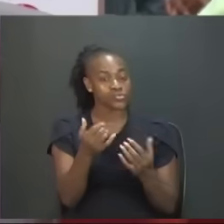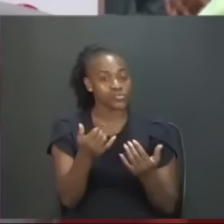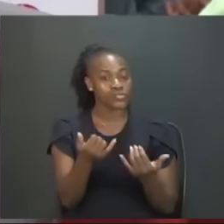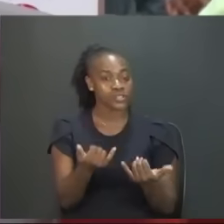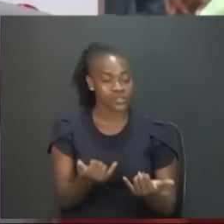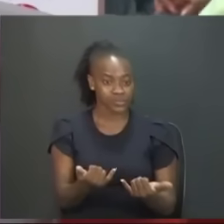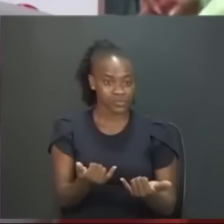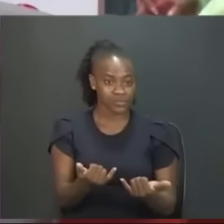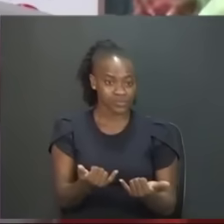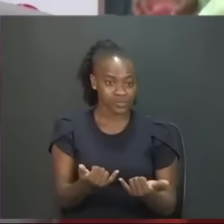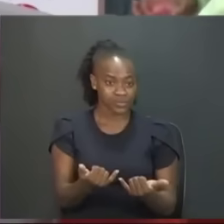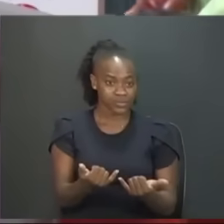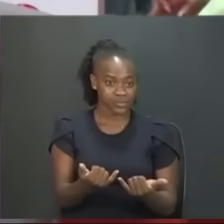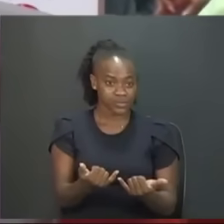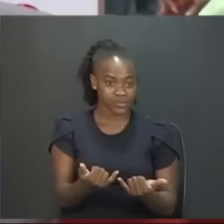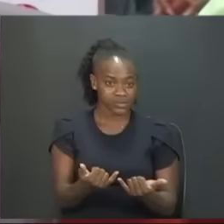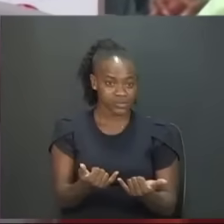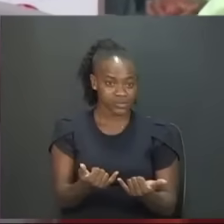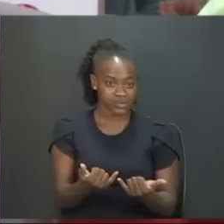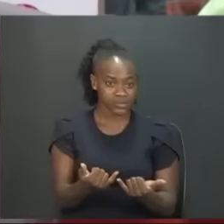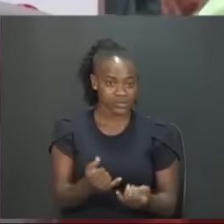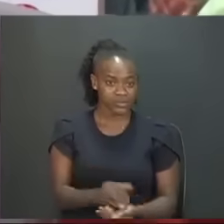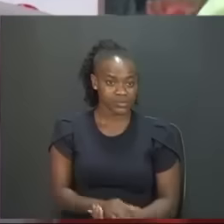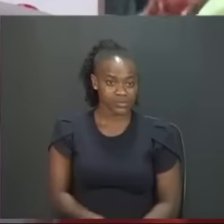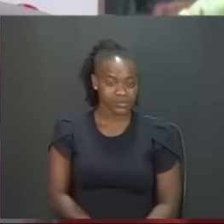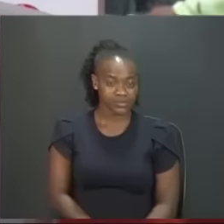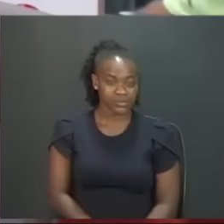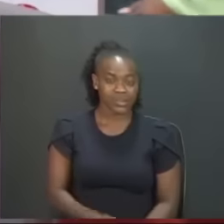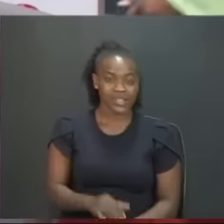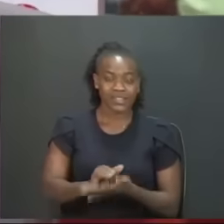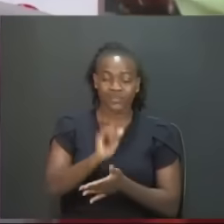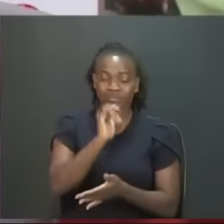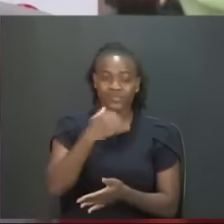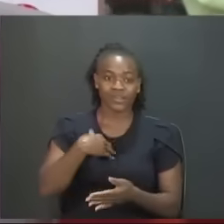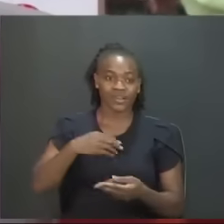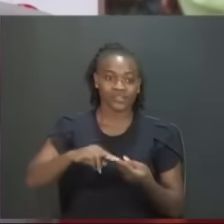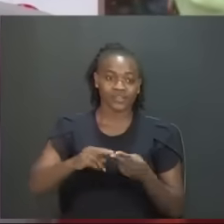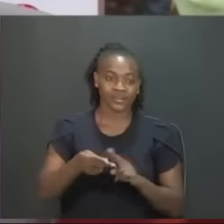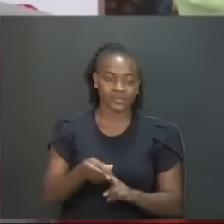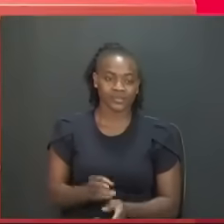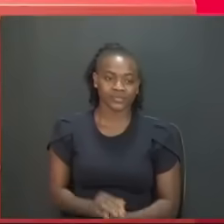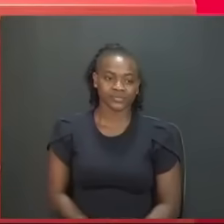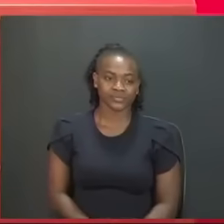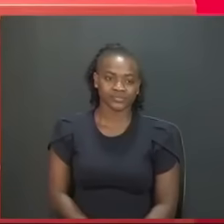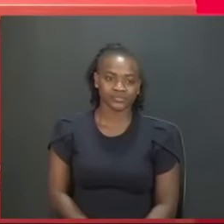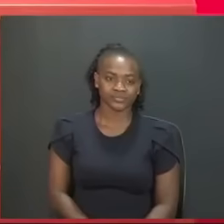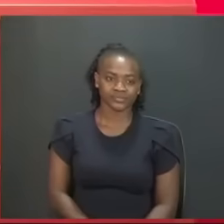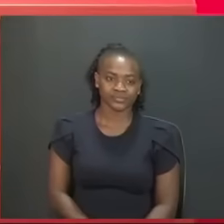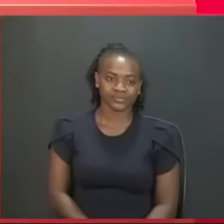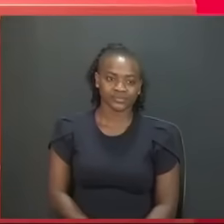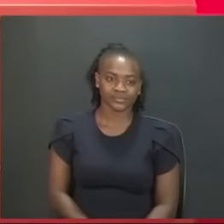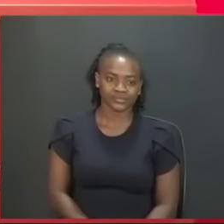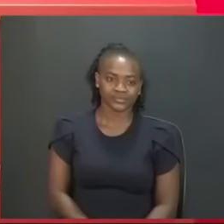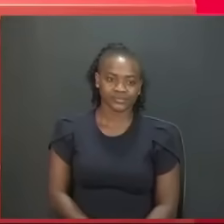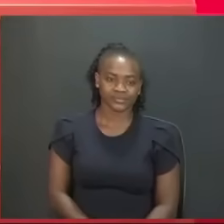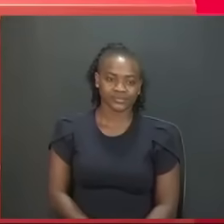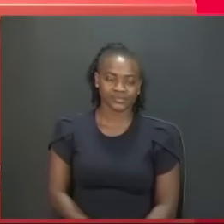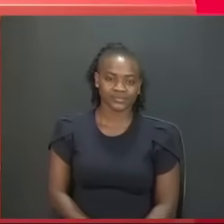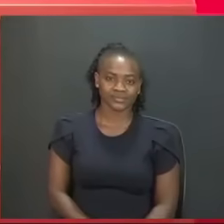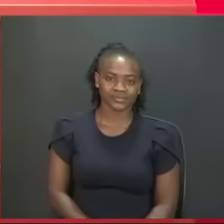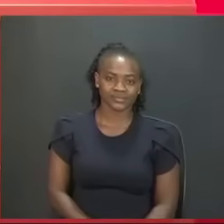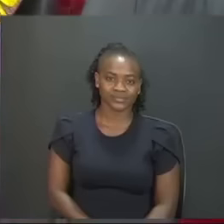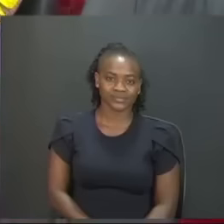issue. And it is the issue raised by minority leader that we are considering. Yes, majority leader.